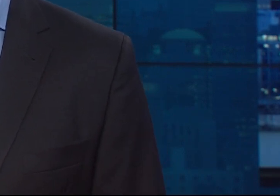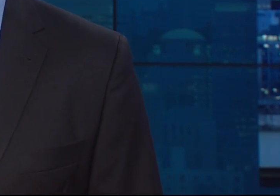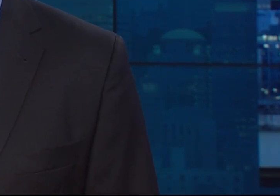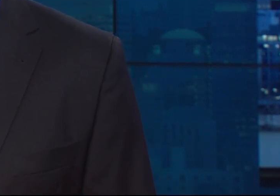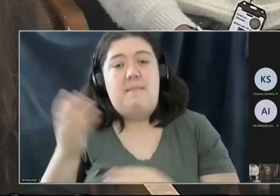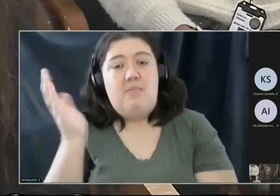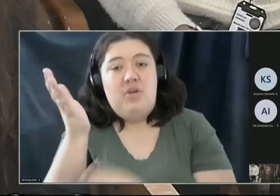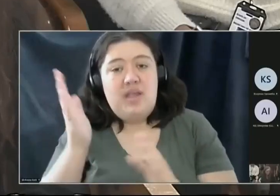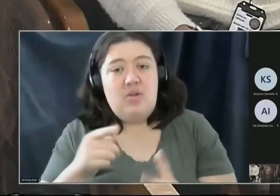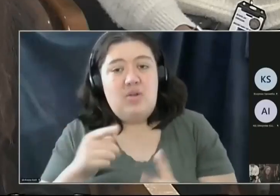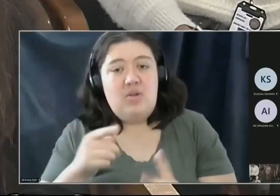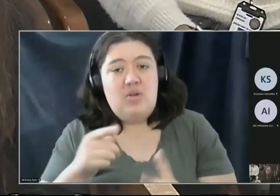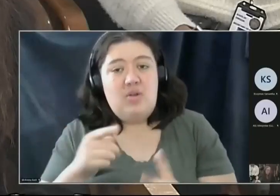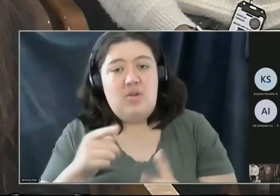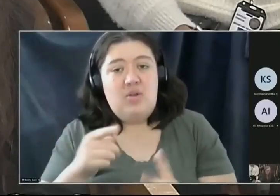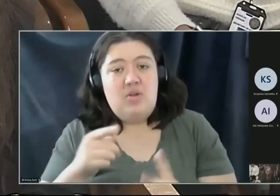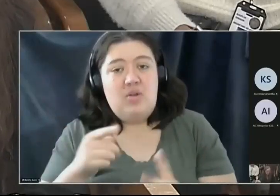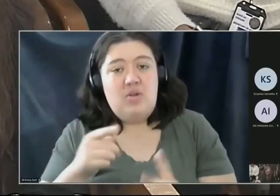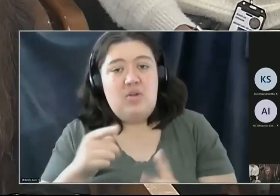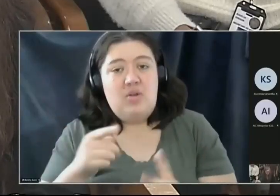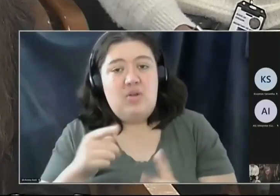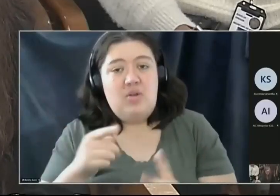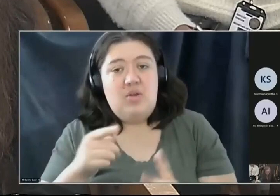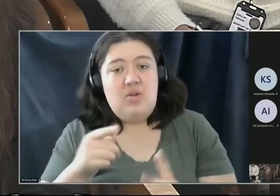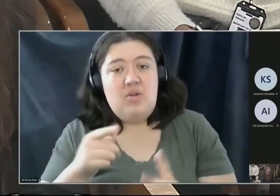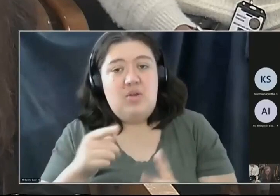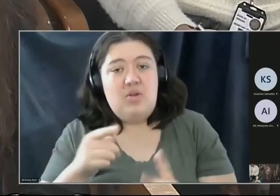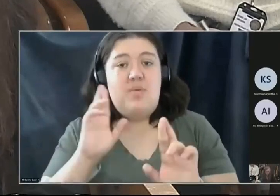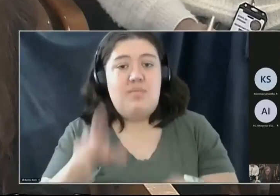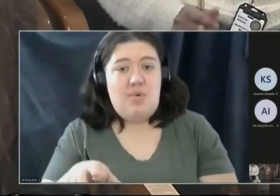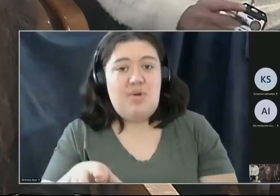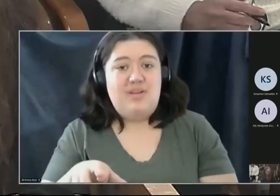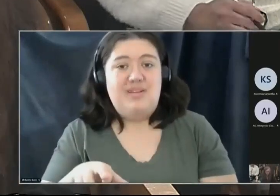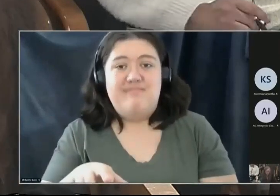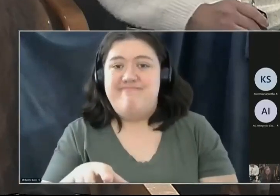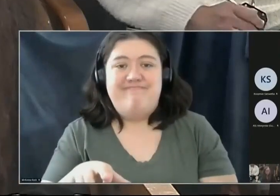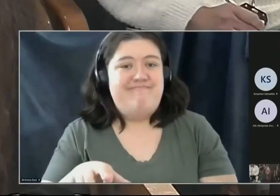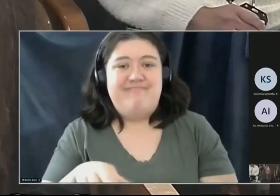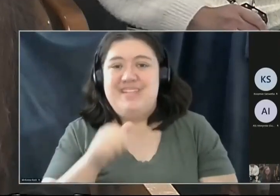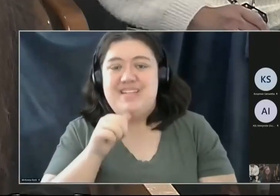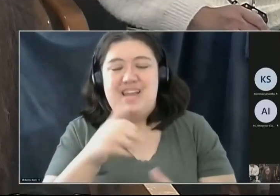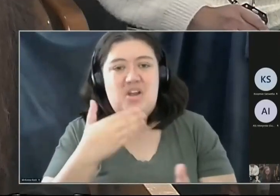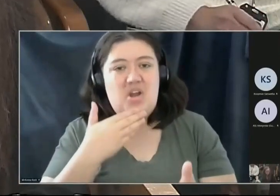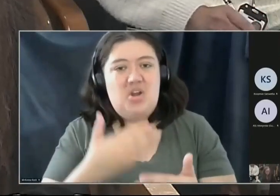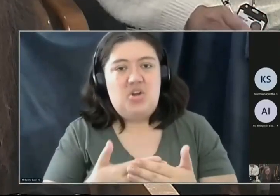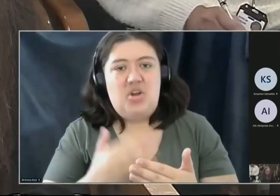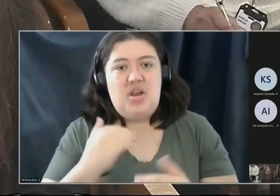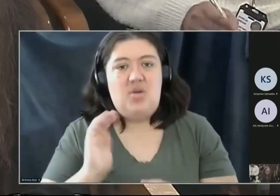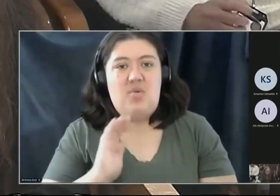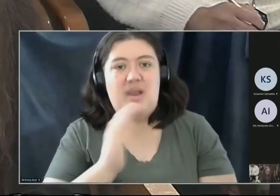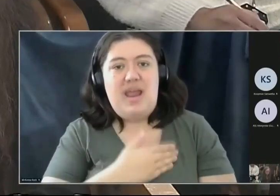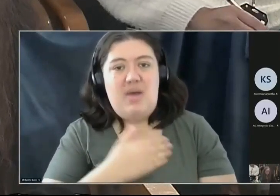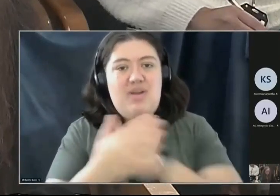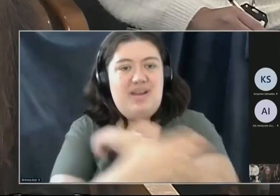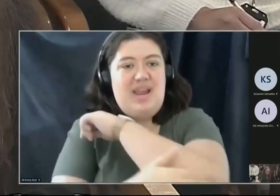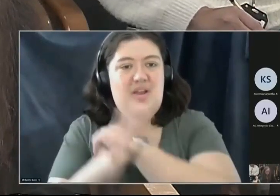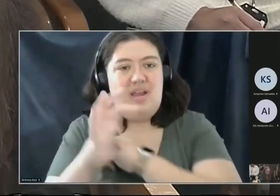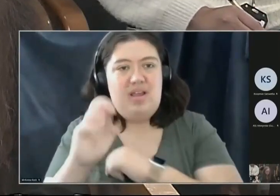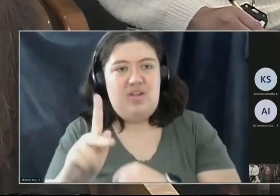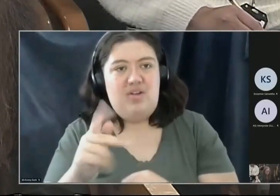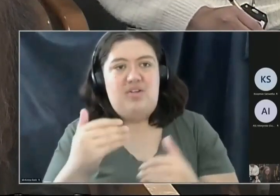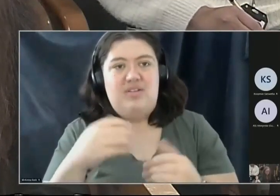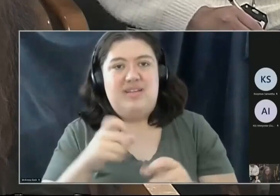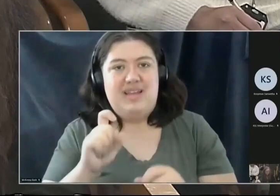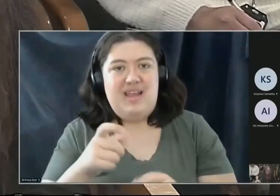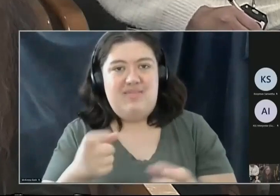Griffin-Valade. The report is grim, is a grim look at what our county clerks face. It is also a testament to